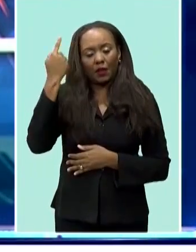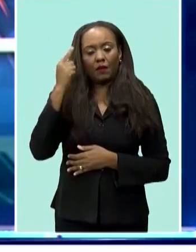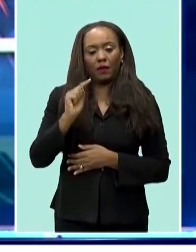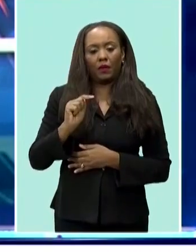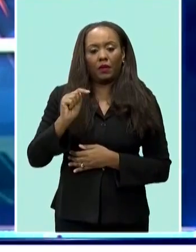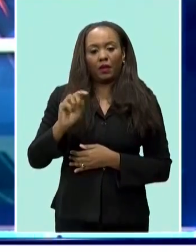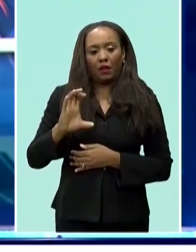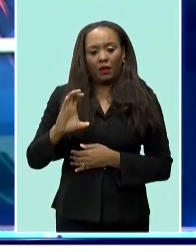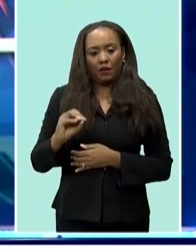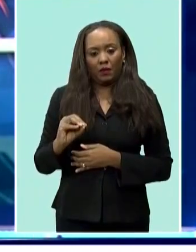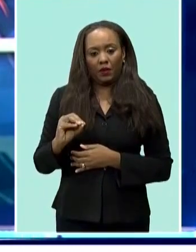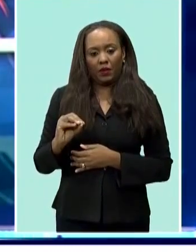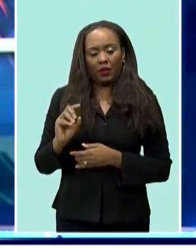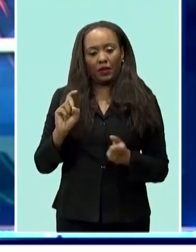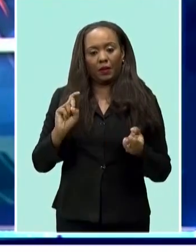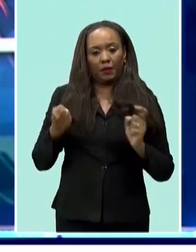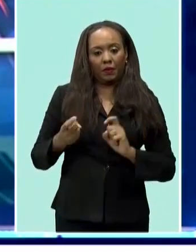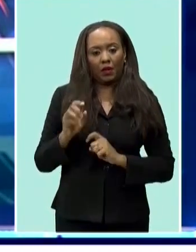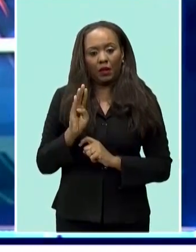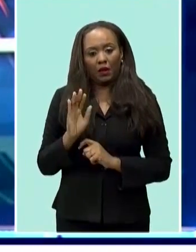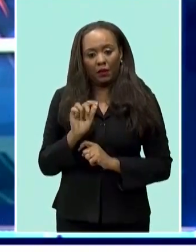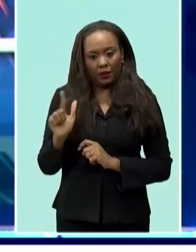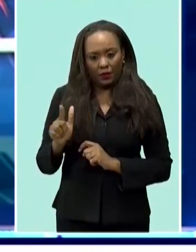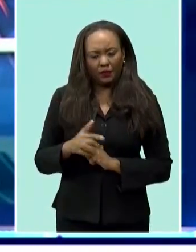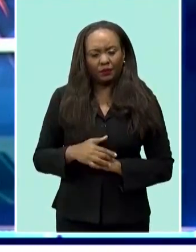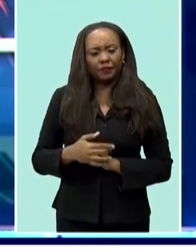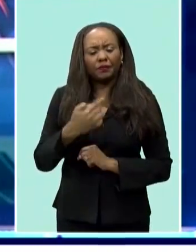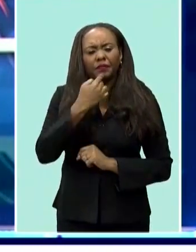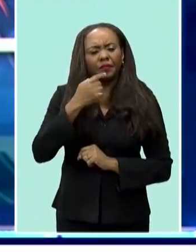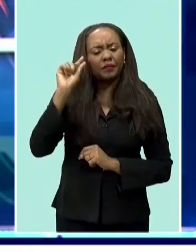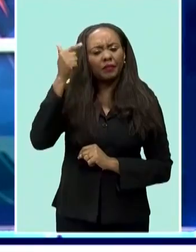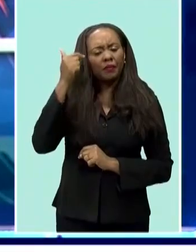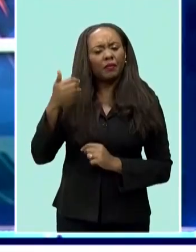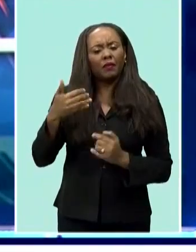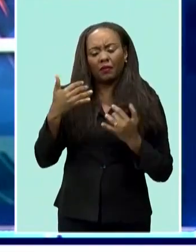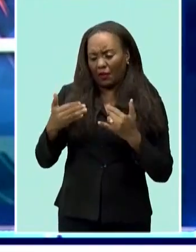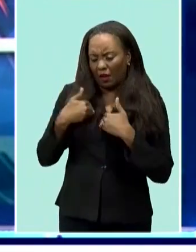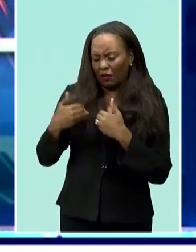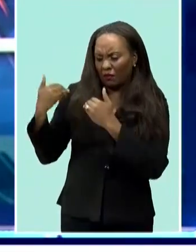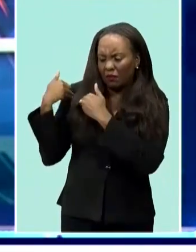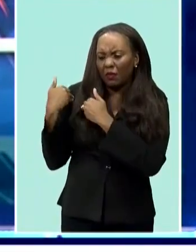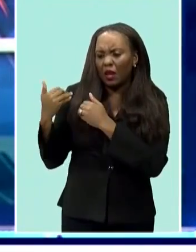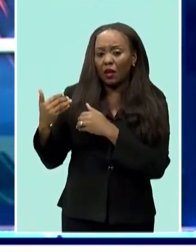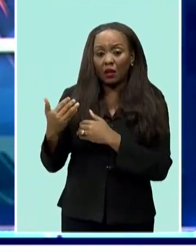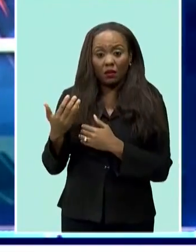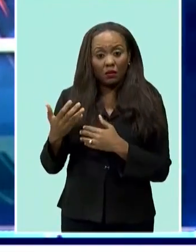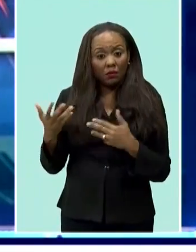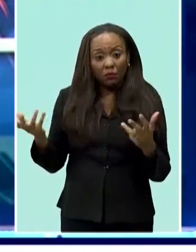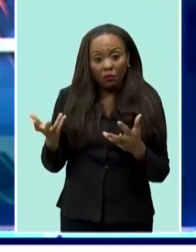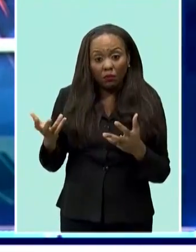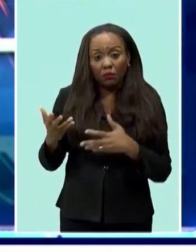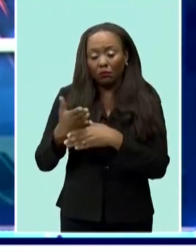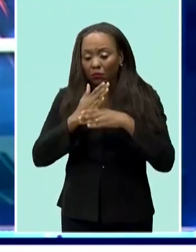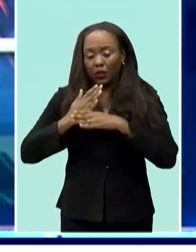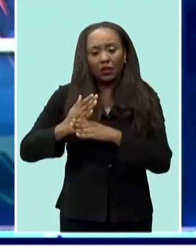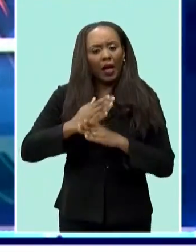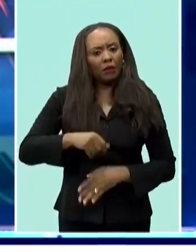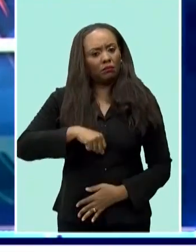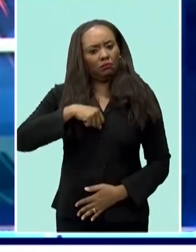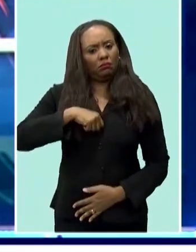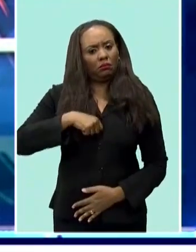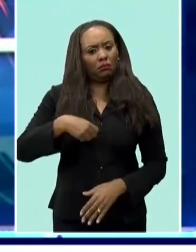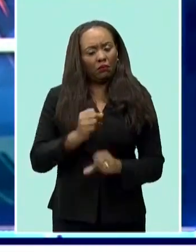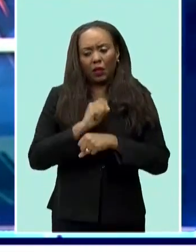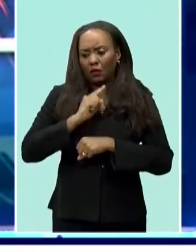for the Companies Amendment Bill 2019. Bishop Atherley says the government has a responsibility to protect its integrity by ensuring